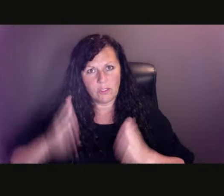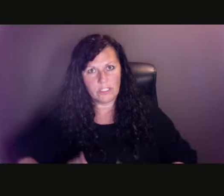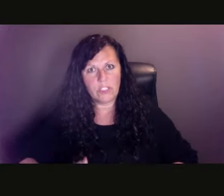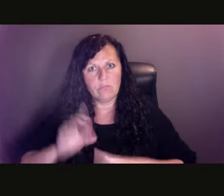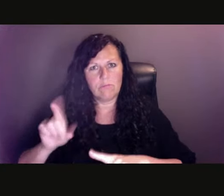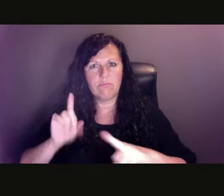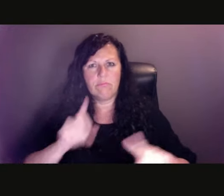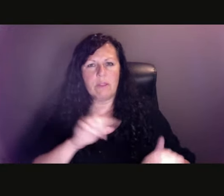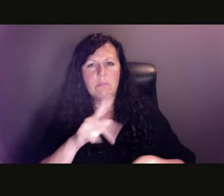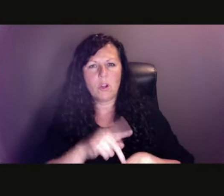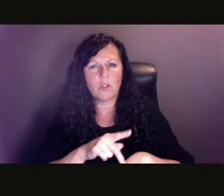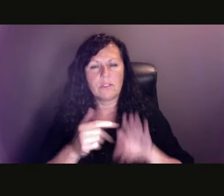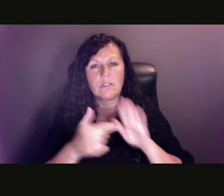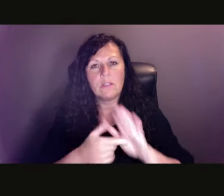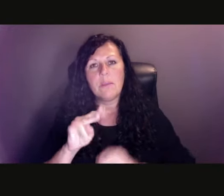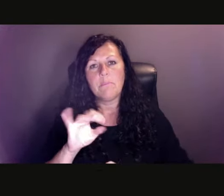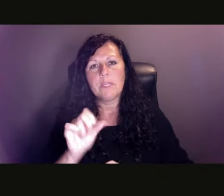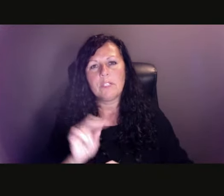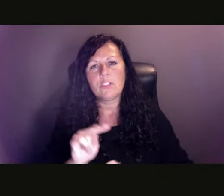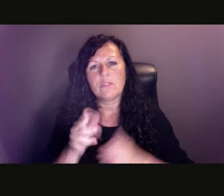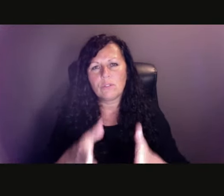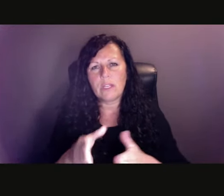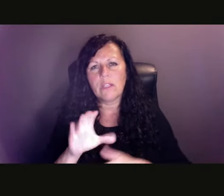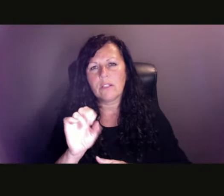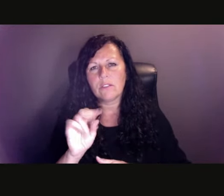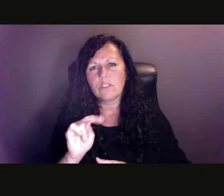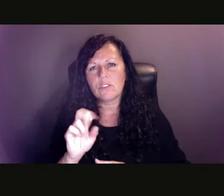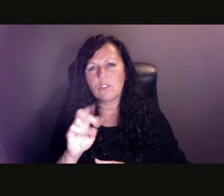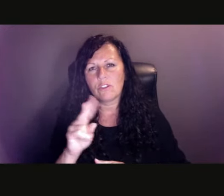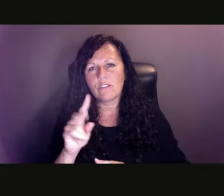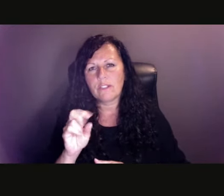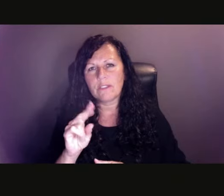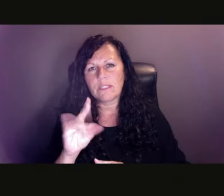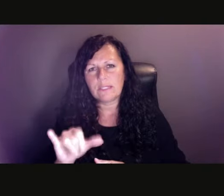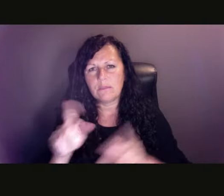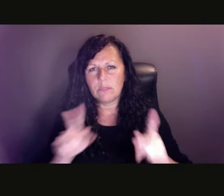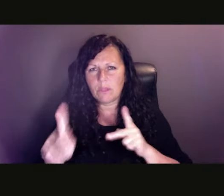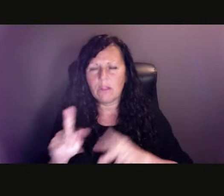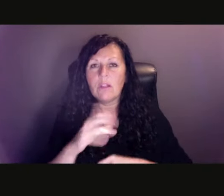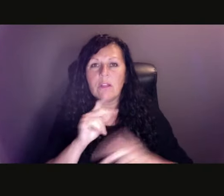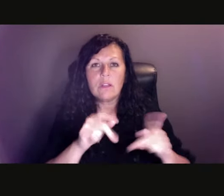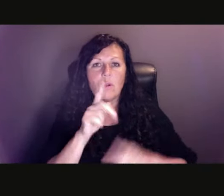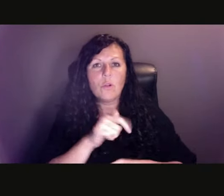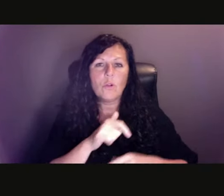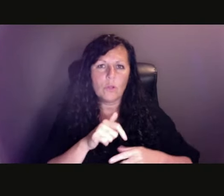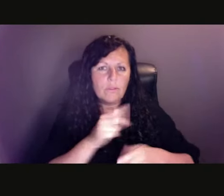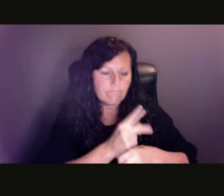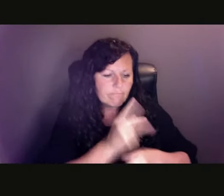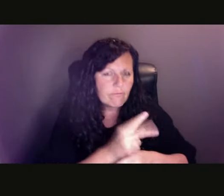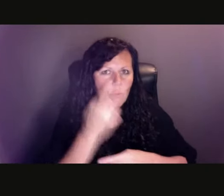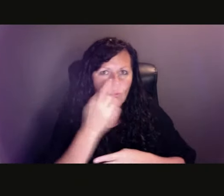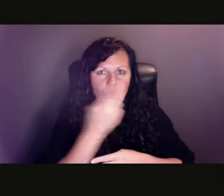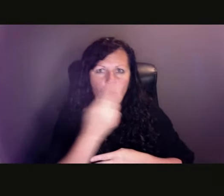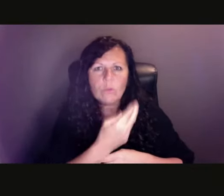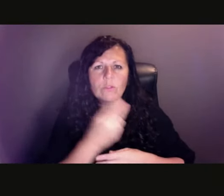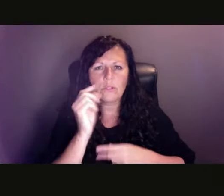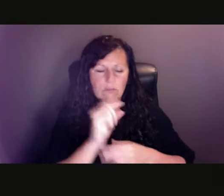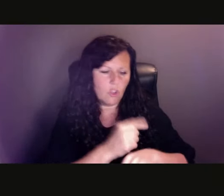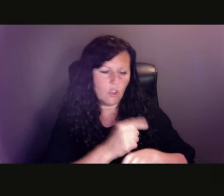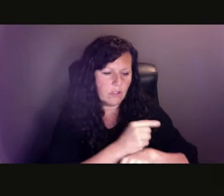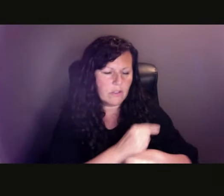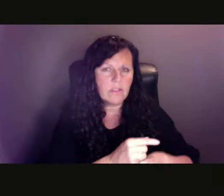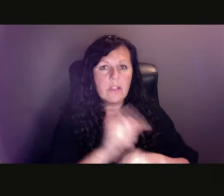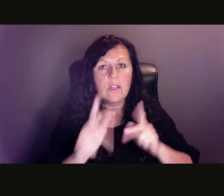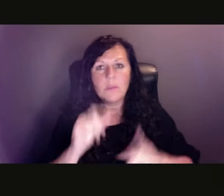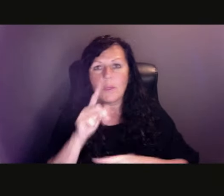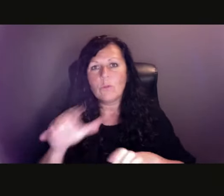the Mission Street Conservancy people, folks who tend to the Rose Gardens, folks who do a huge